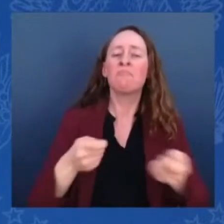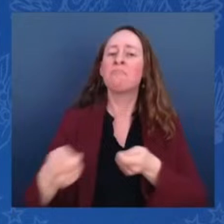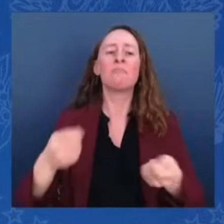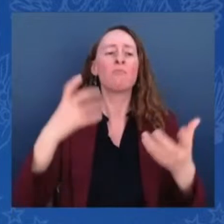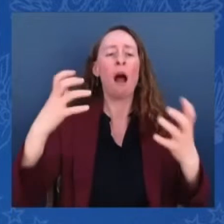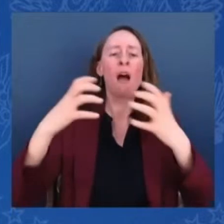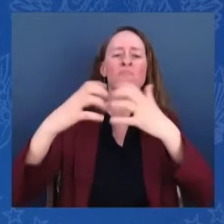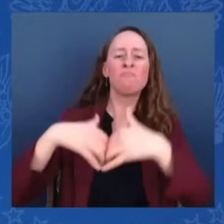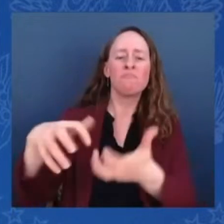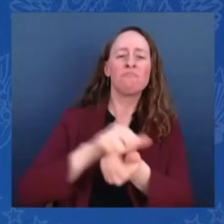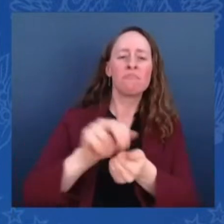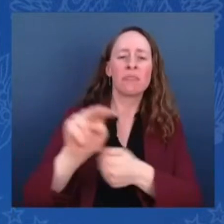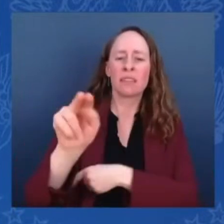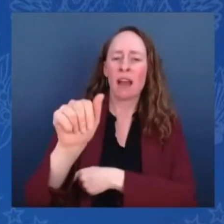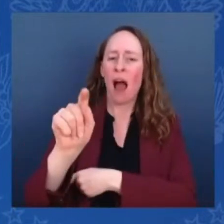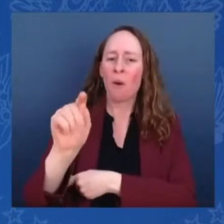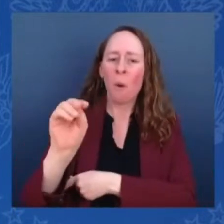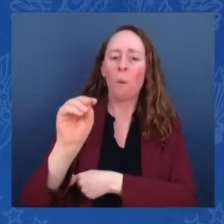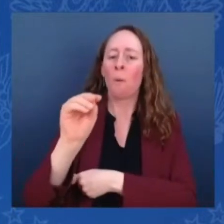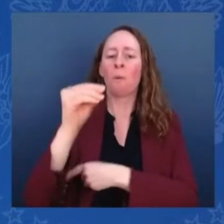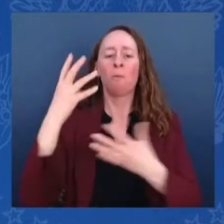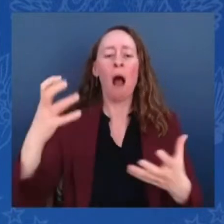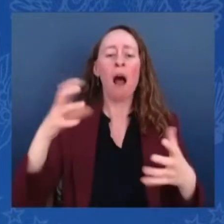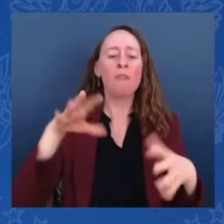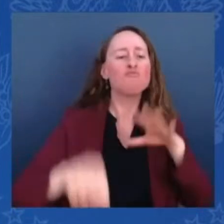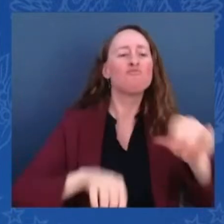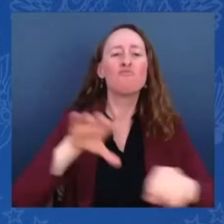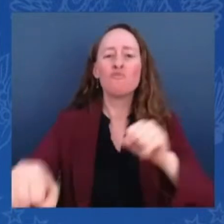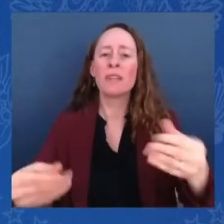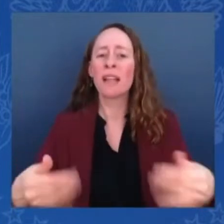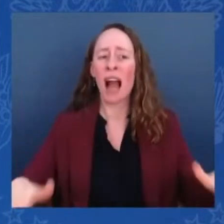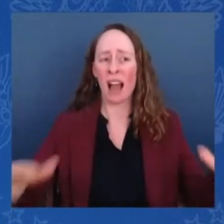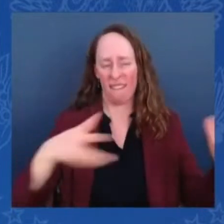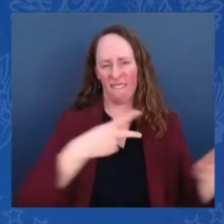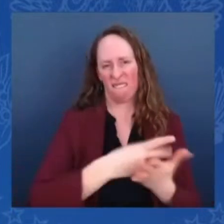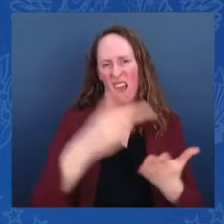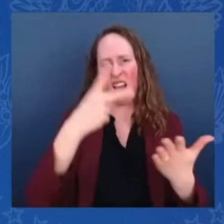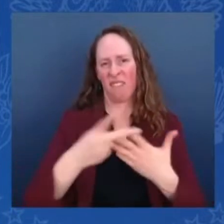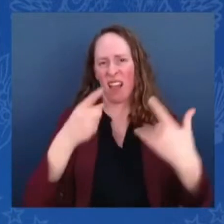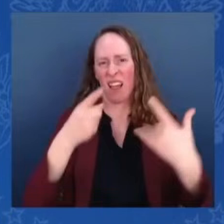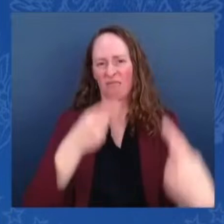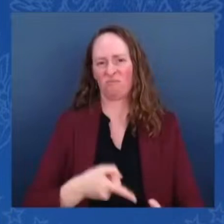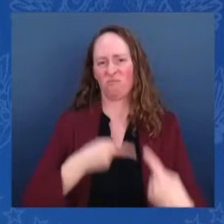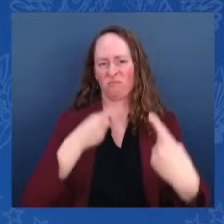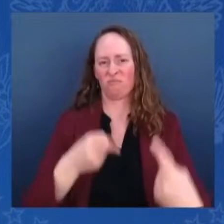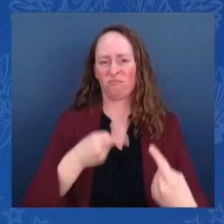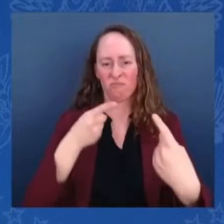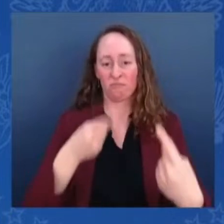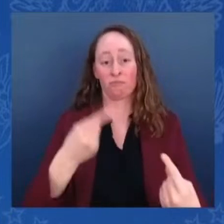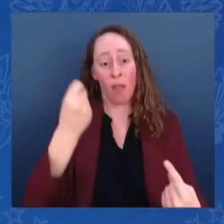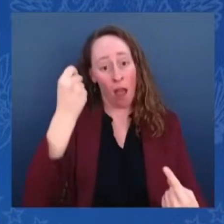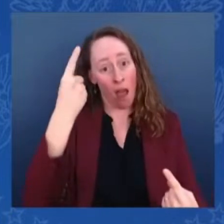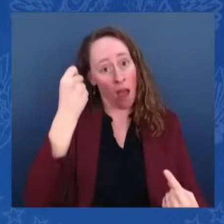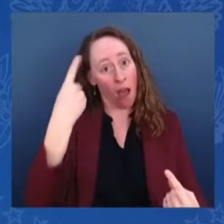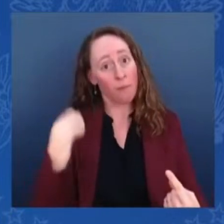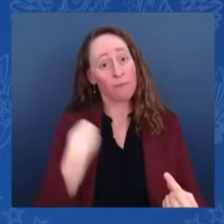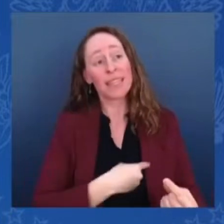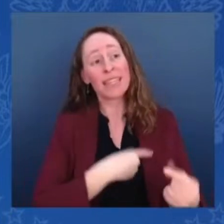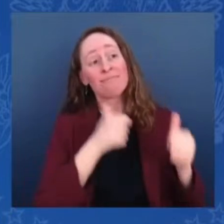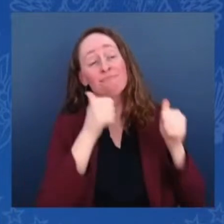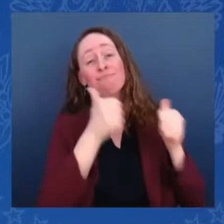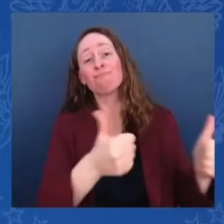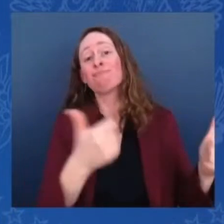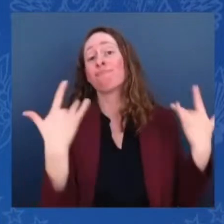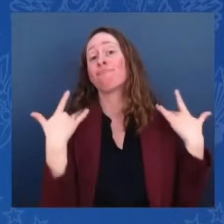large territorial gains. But there's more to do. We can't walk away. We rallied 50 nations to stand